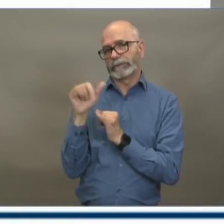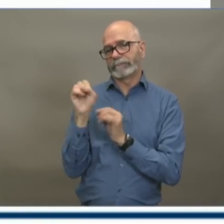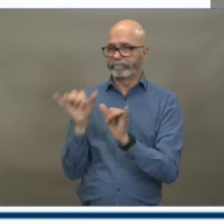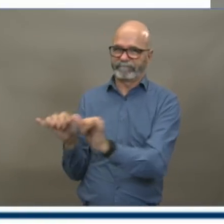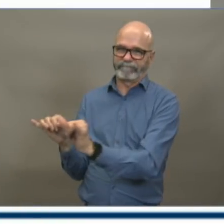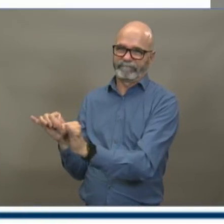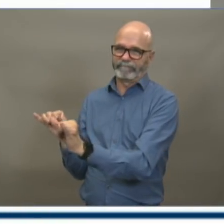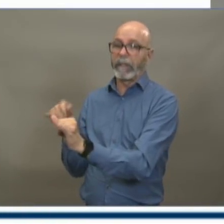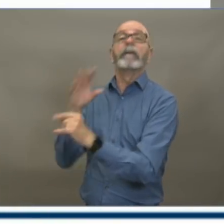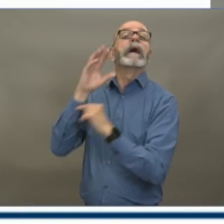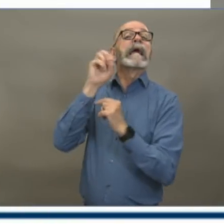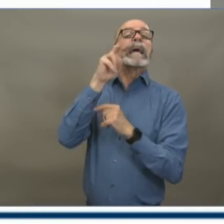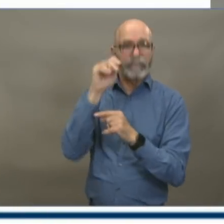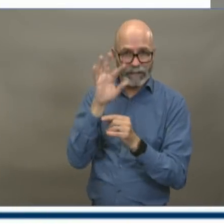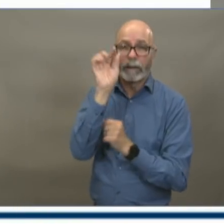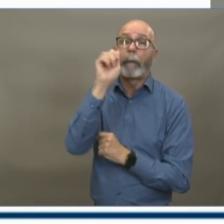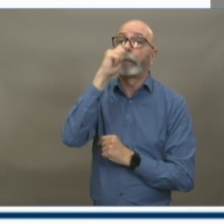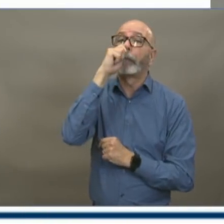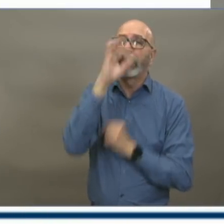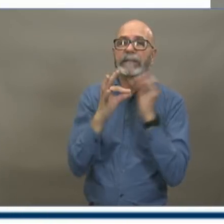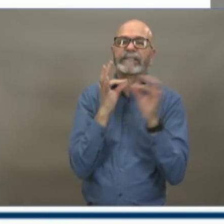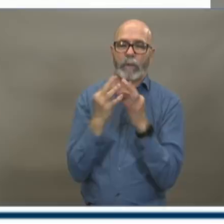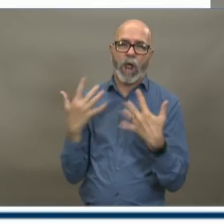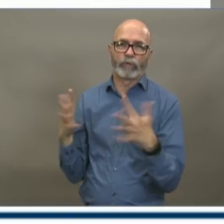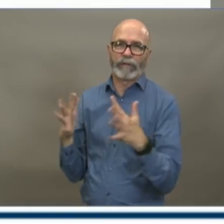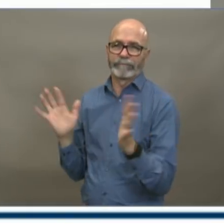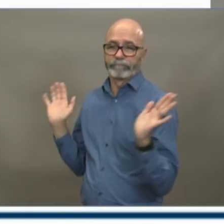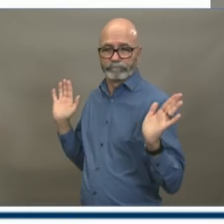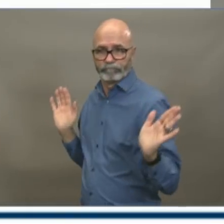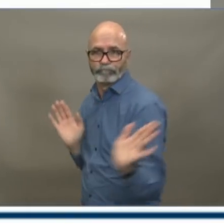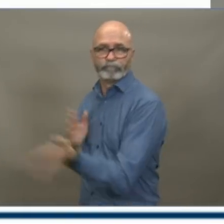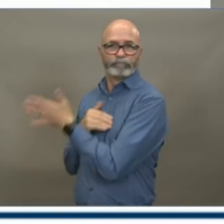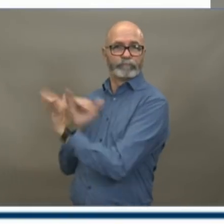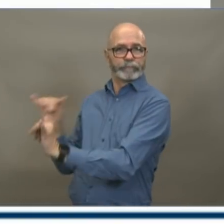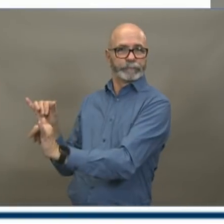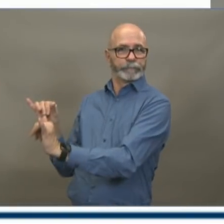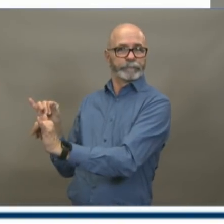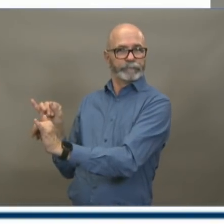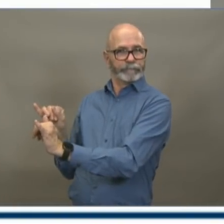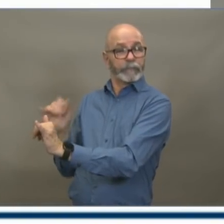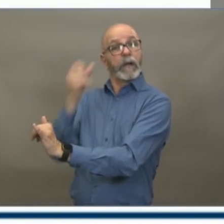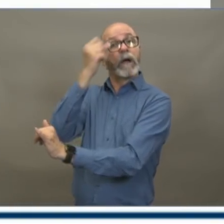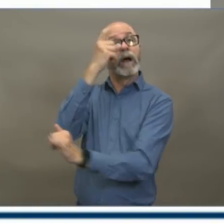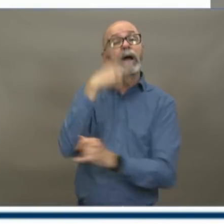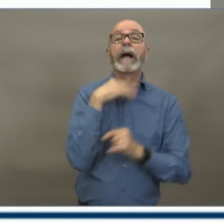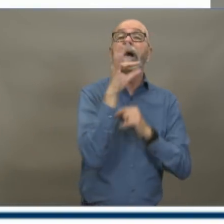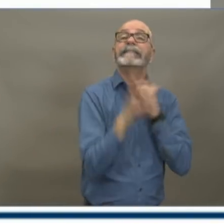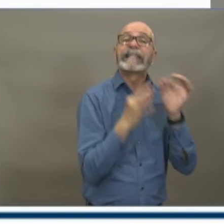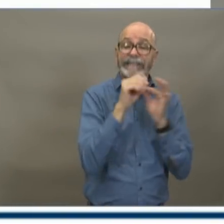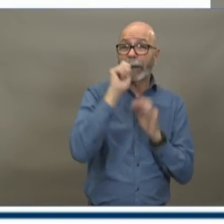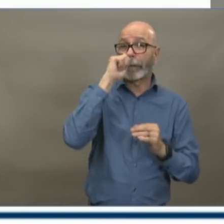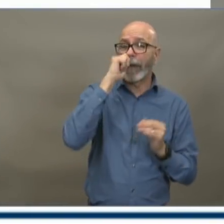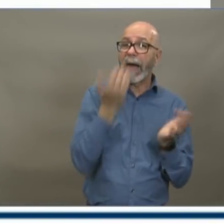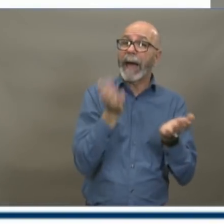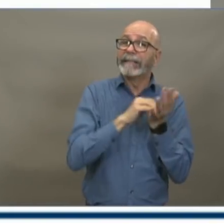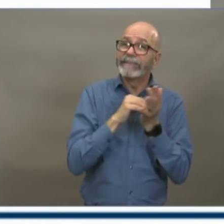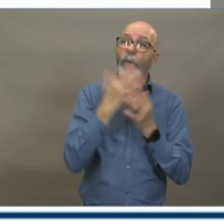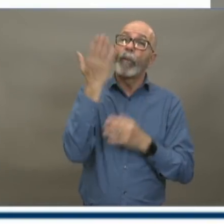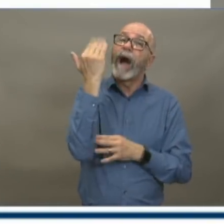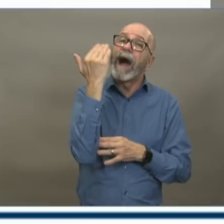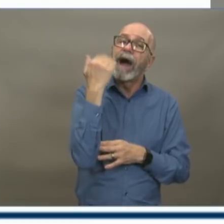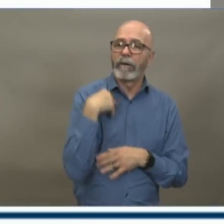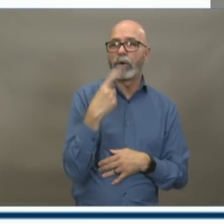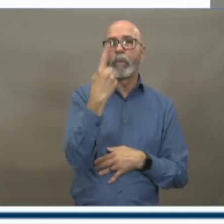The reason we're saying testing now is not because of the quarantine. It's simply because we've had a case of a student who